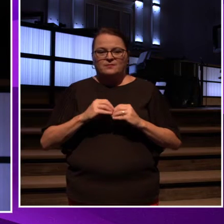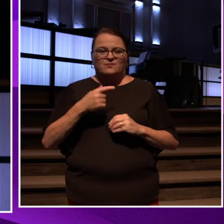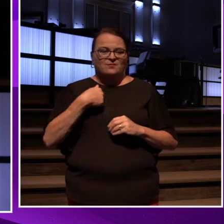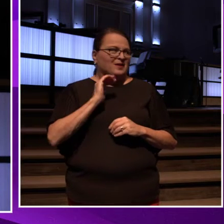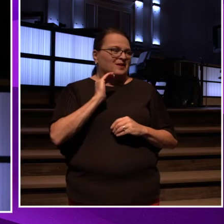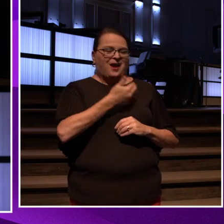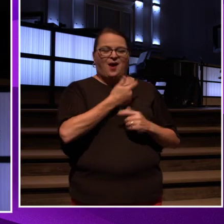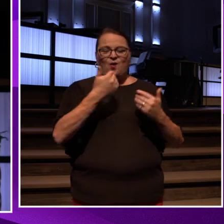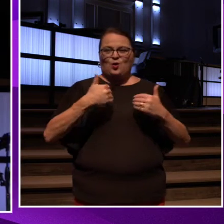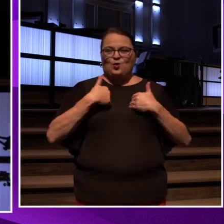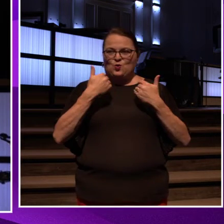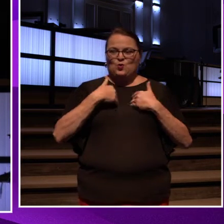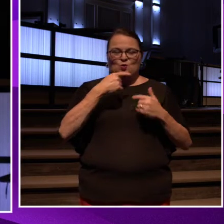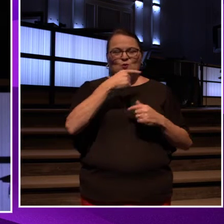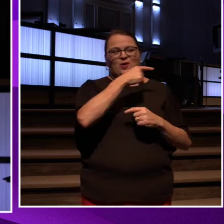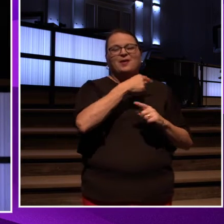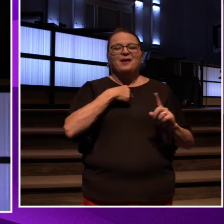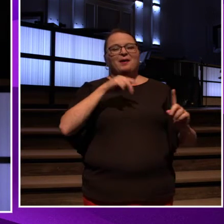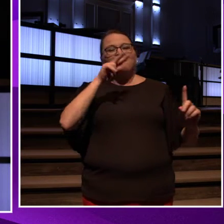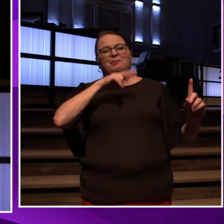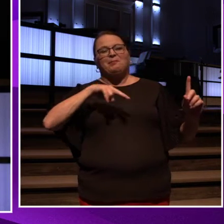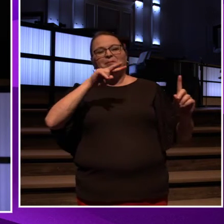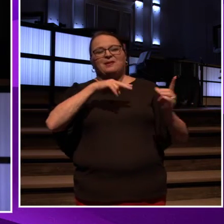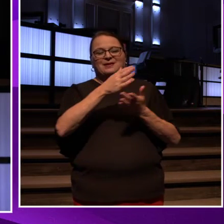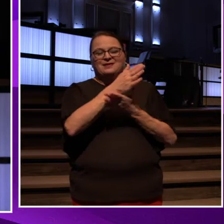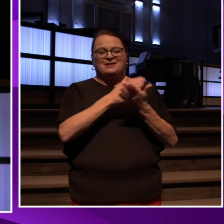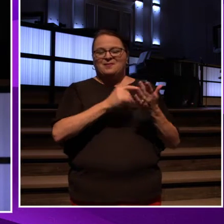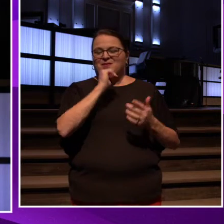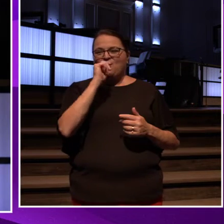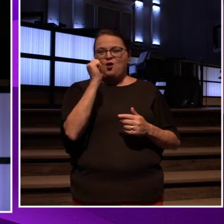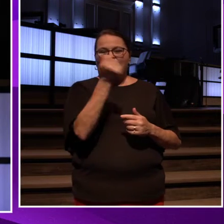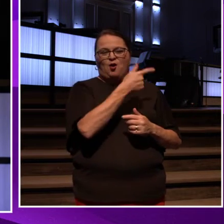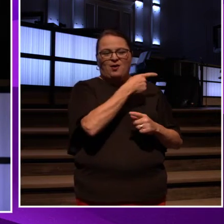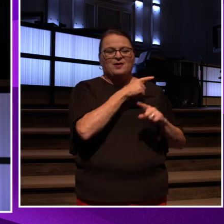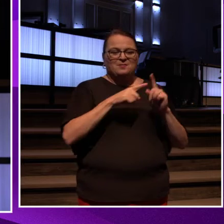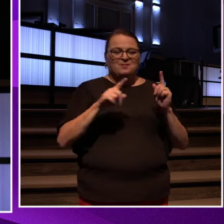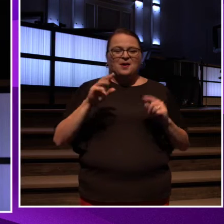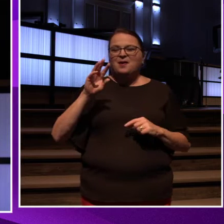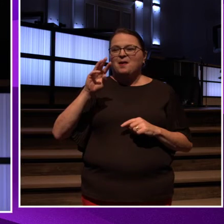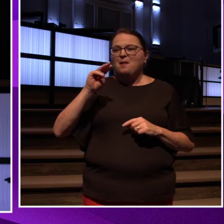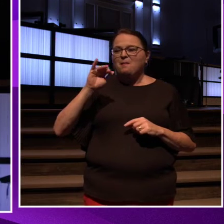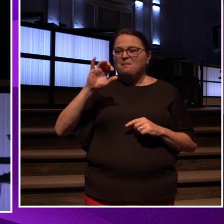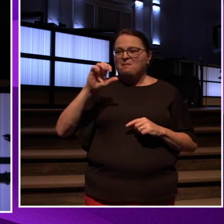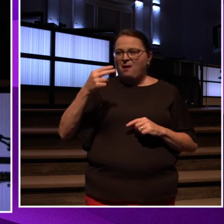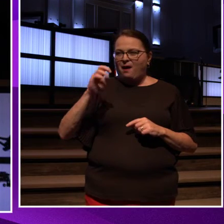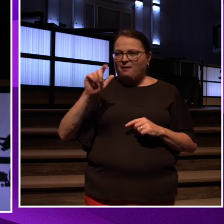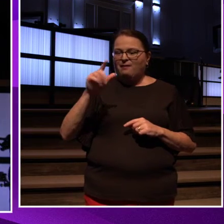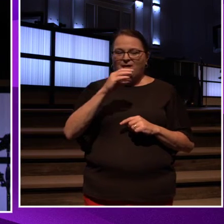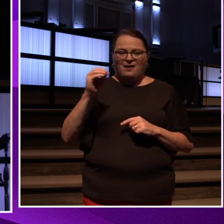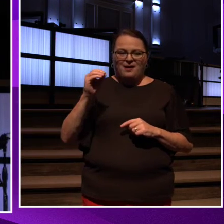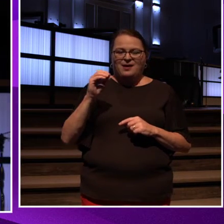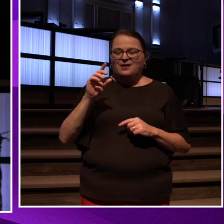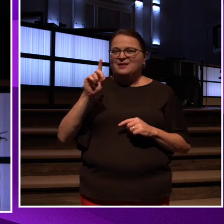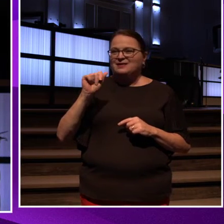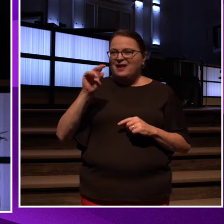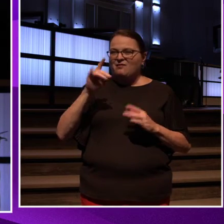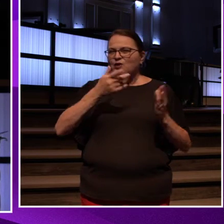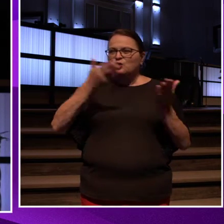of observed them a little bit from the distance this week, some of them. They're not all there, but Michael and David took a bunch of them down to some camps a couple of weeks